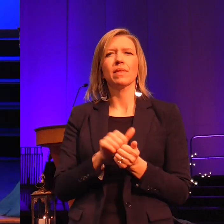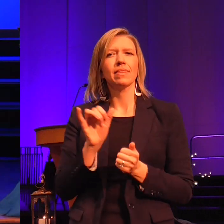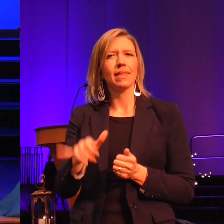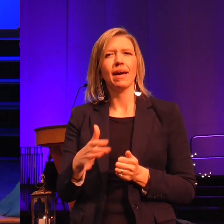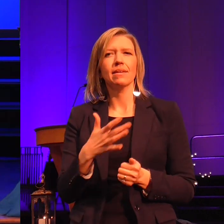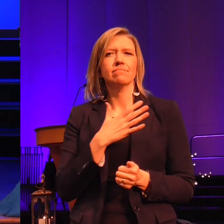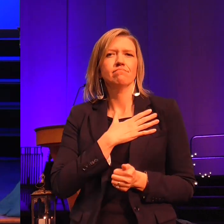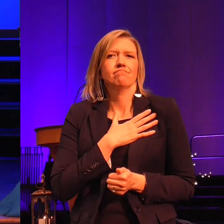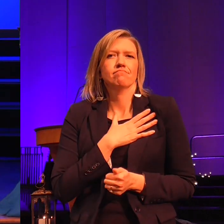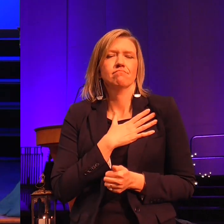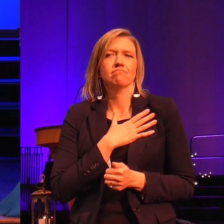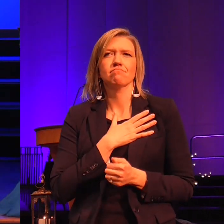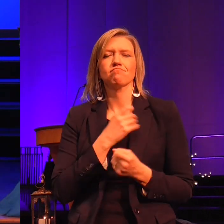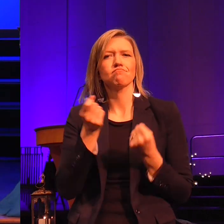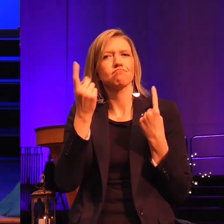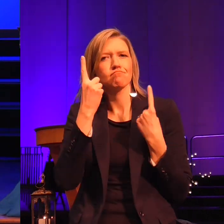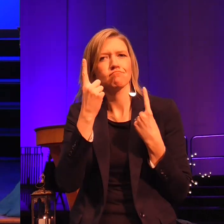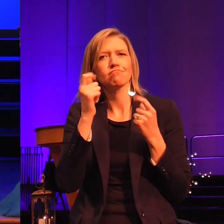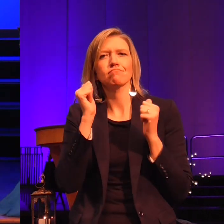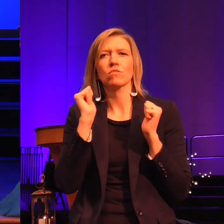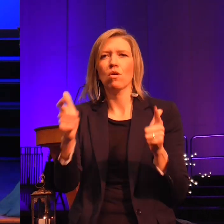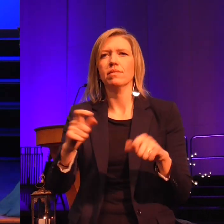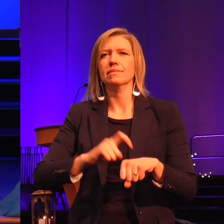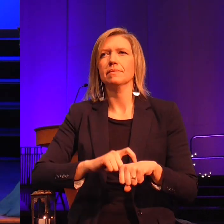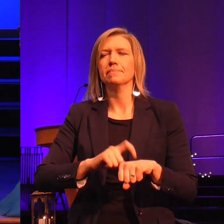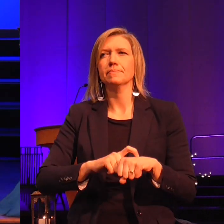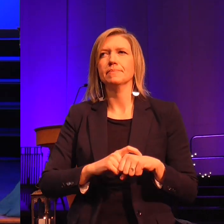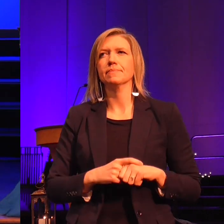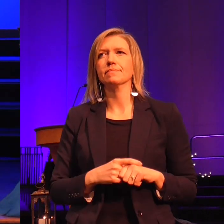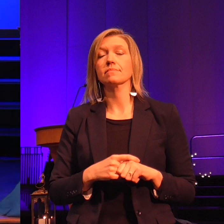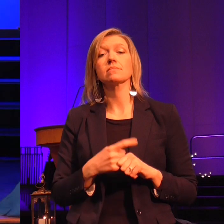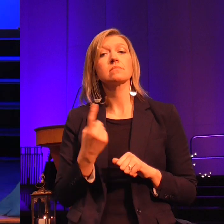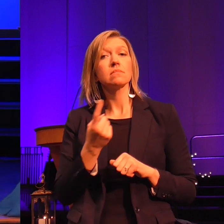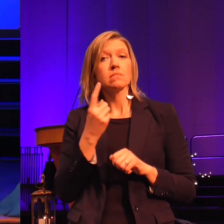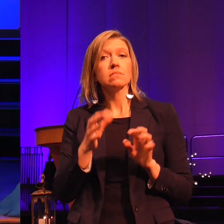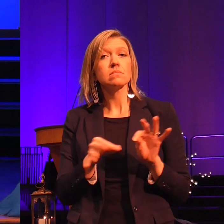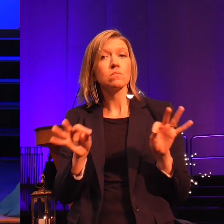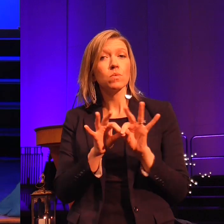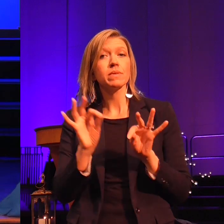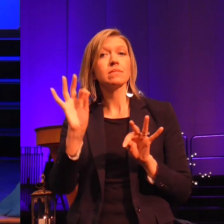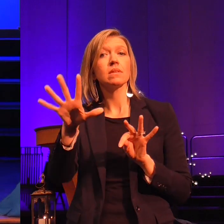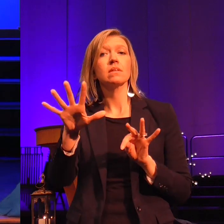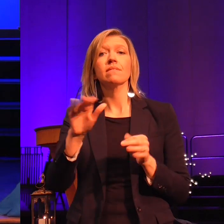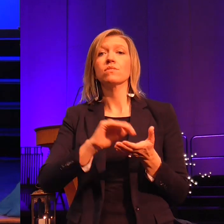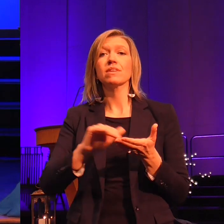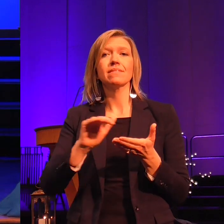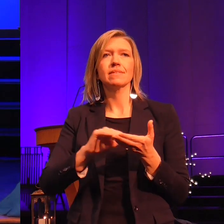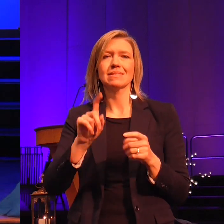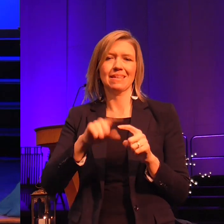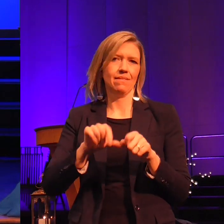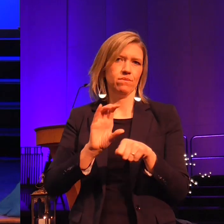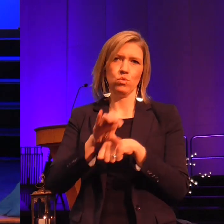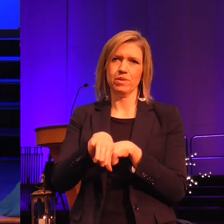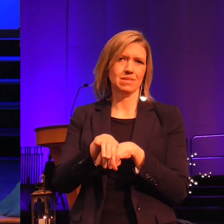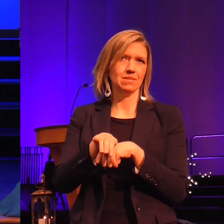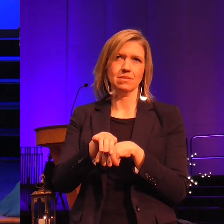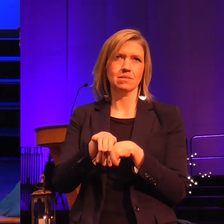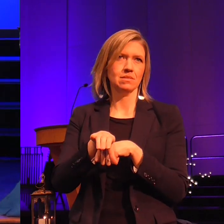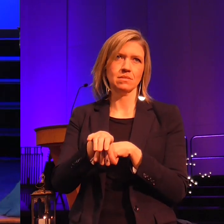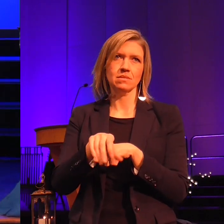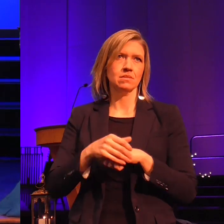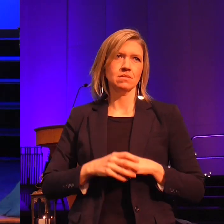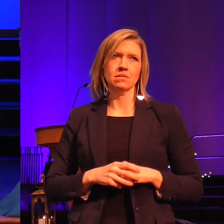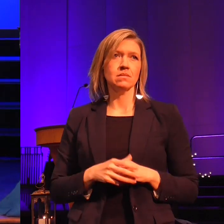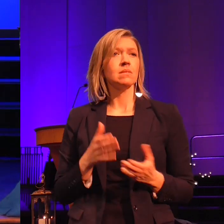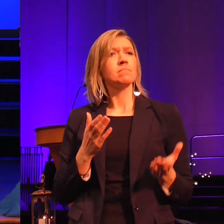time. And I also need to say that forgiveness can't be forced. Though you may resonate